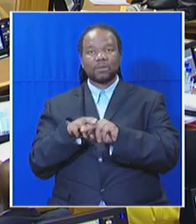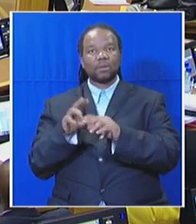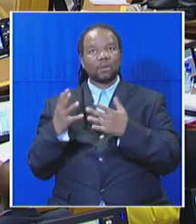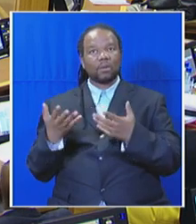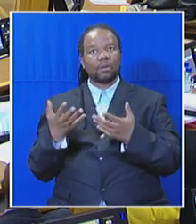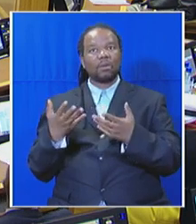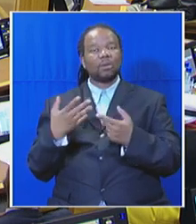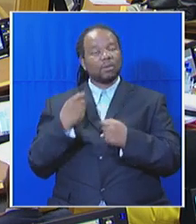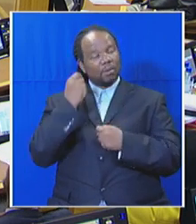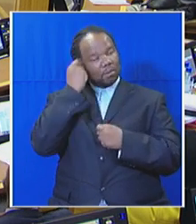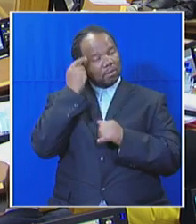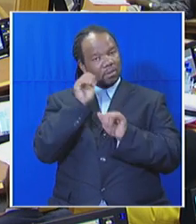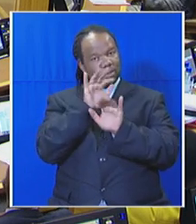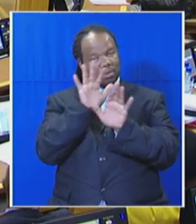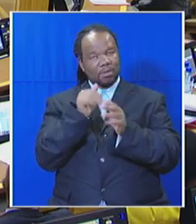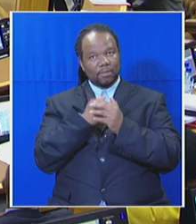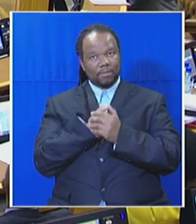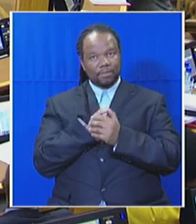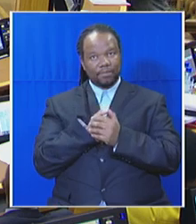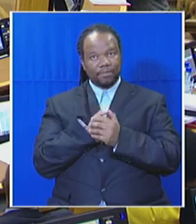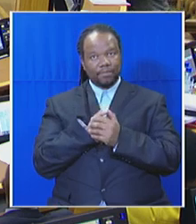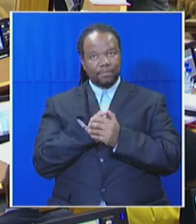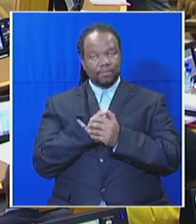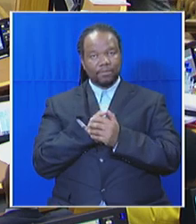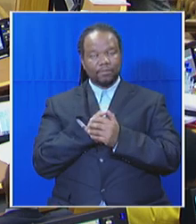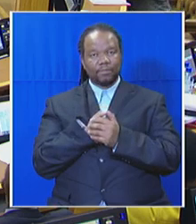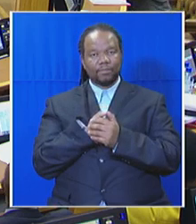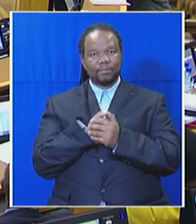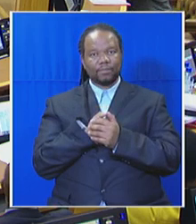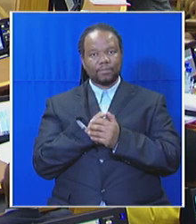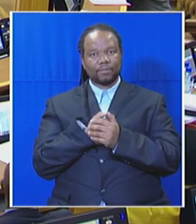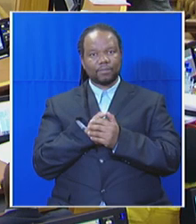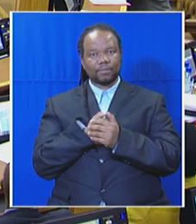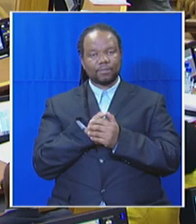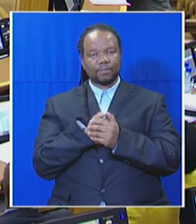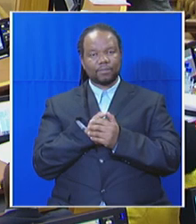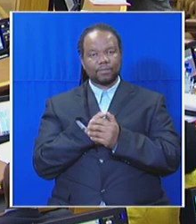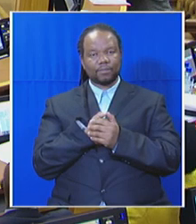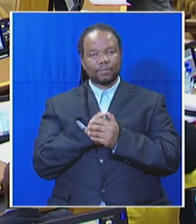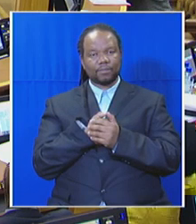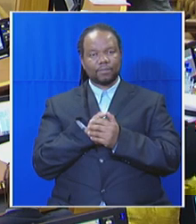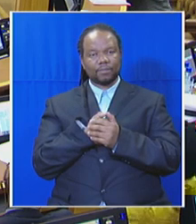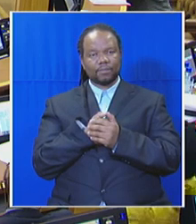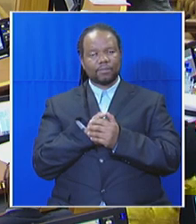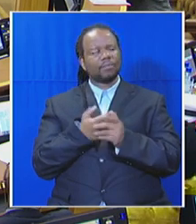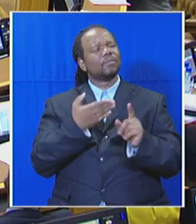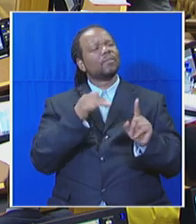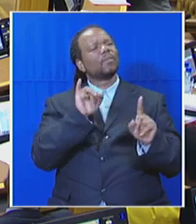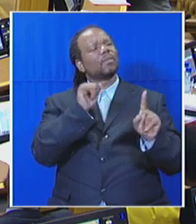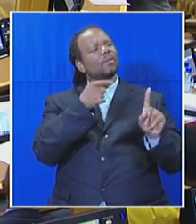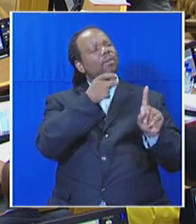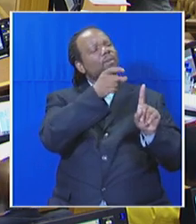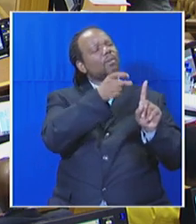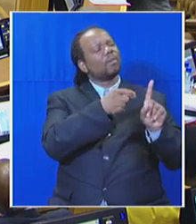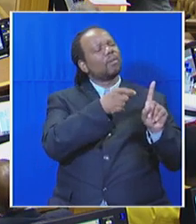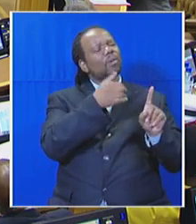khotla potso fela ya gore mo presidente o patala le madi ke one ka ntsha modumo kana kana